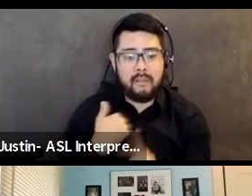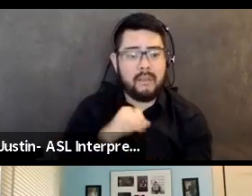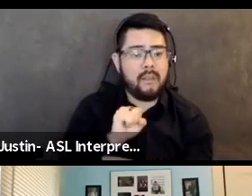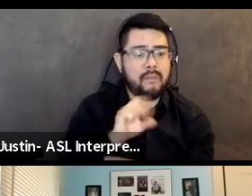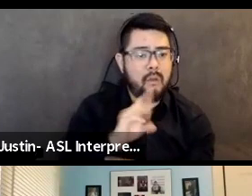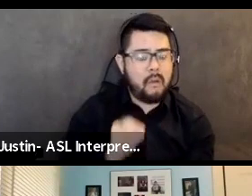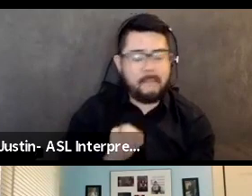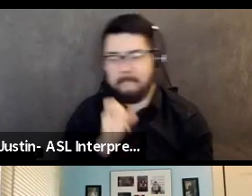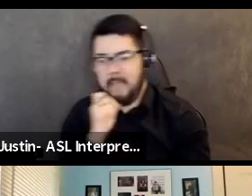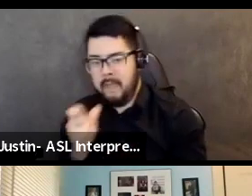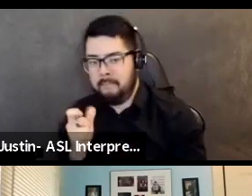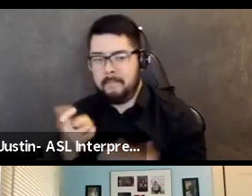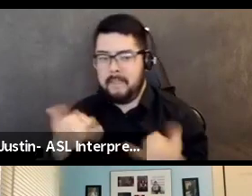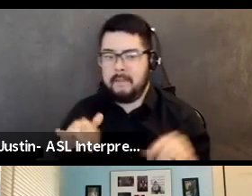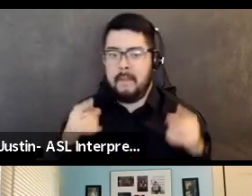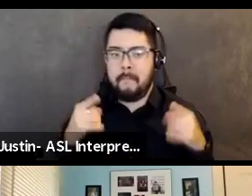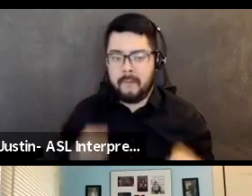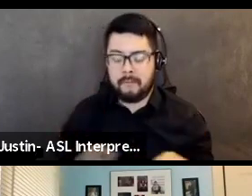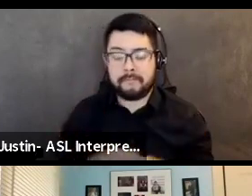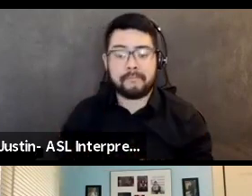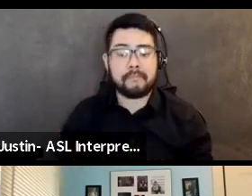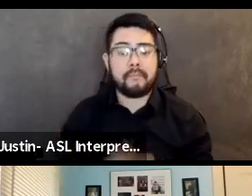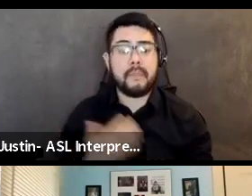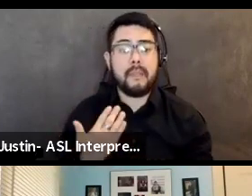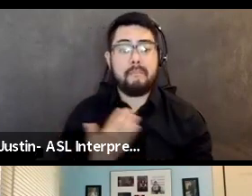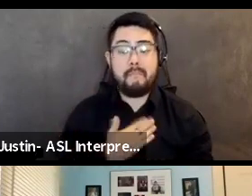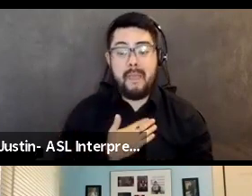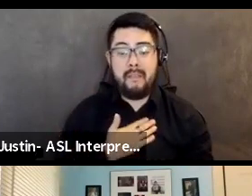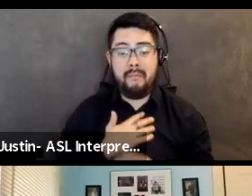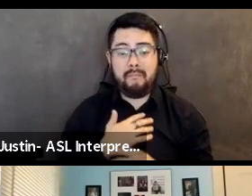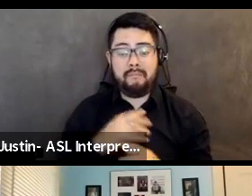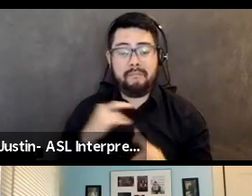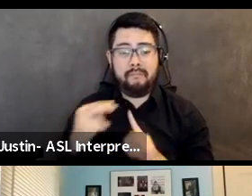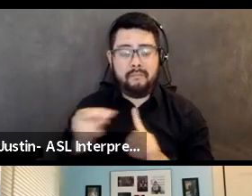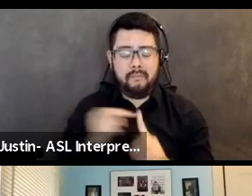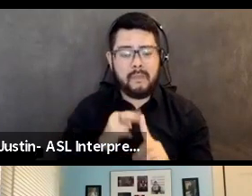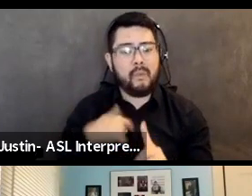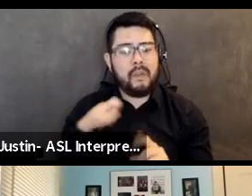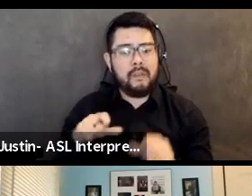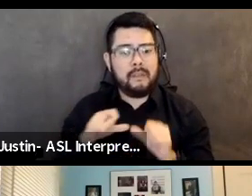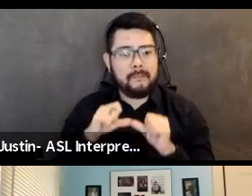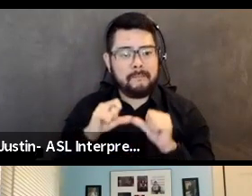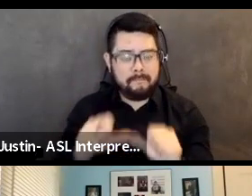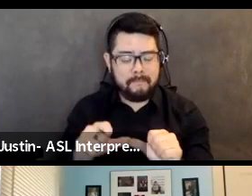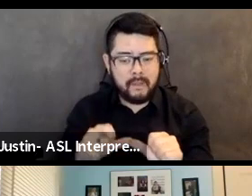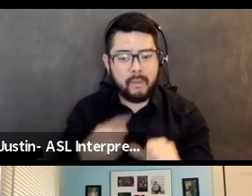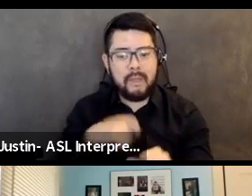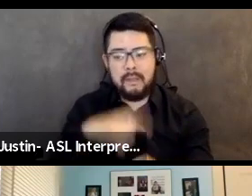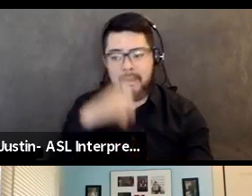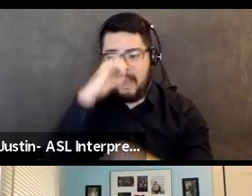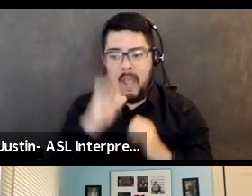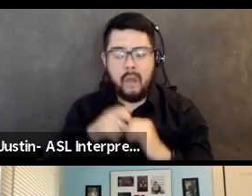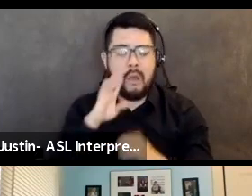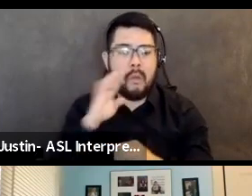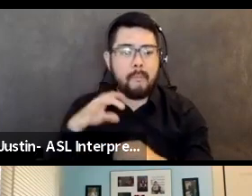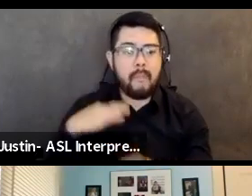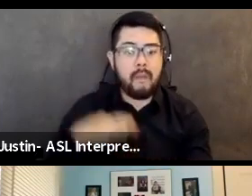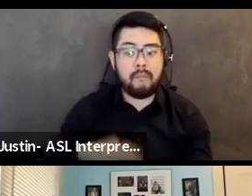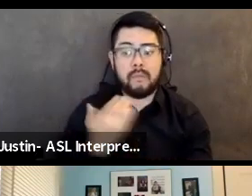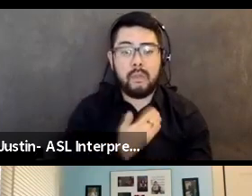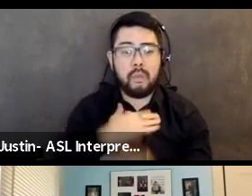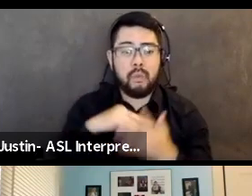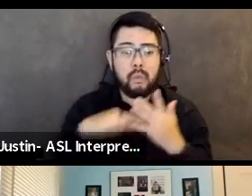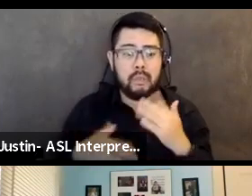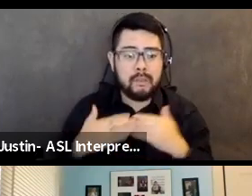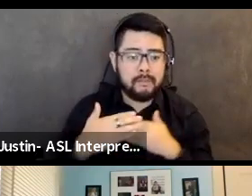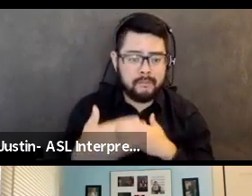we i believe need to expand our thinking we need to think about lasting change that benefits our students and i think that means